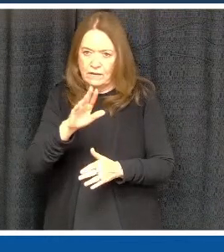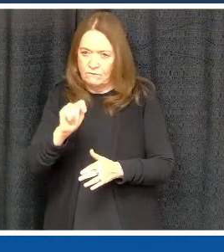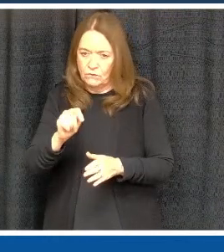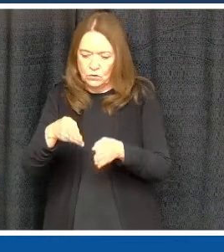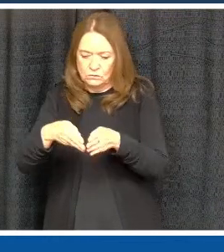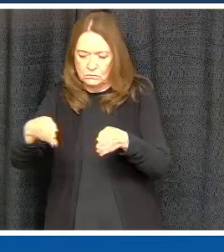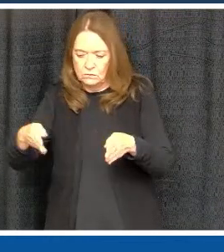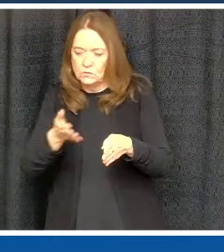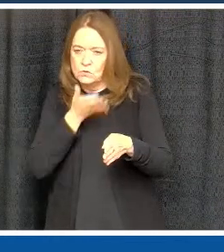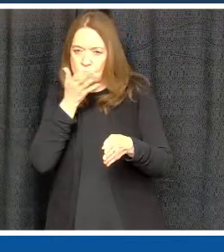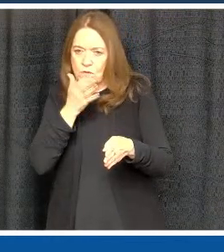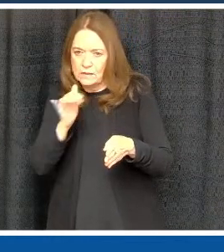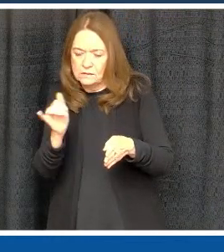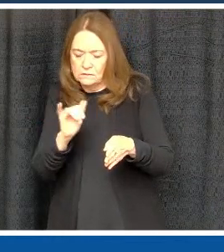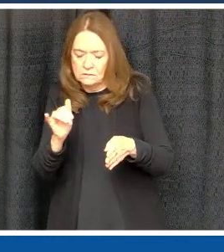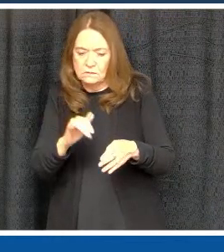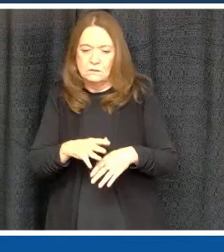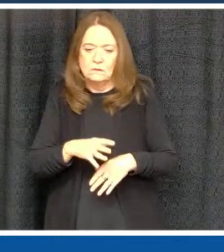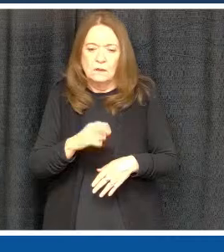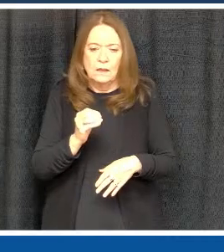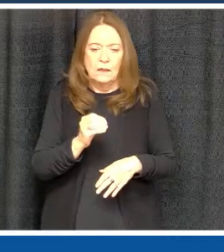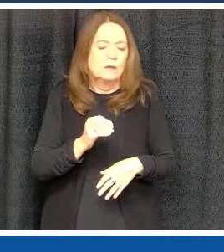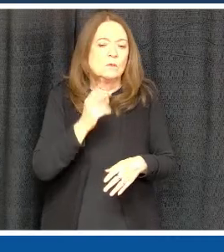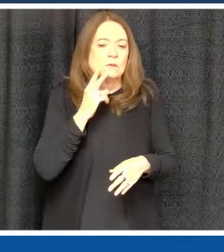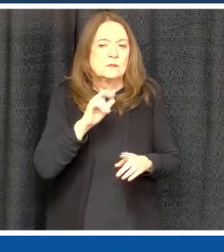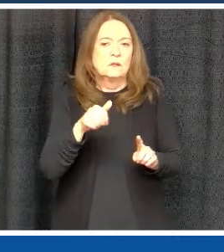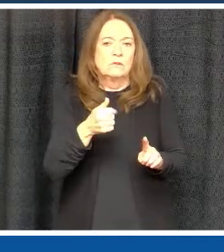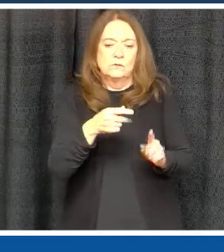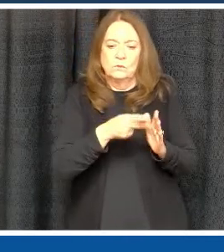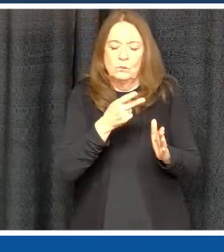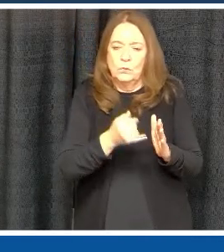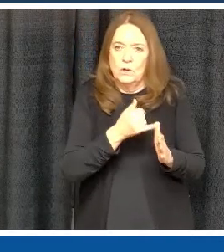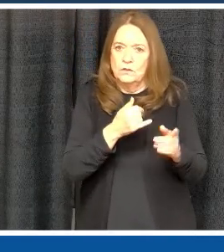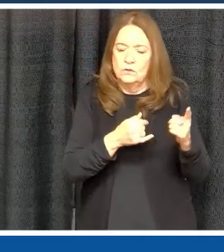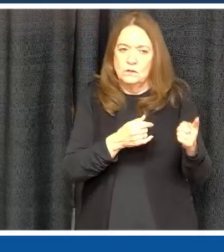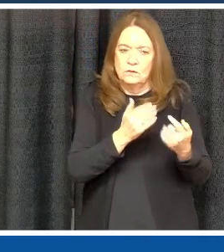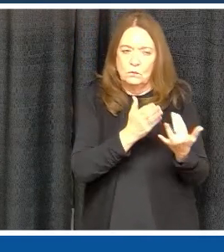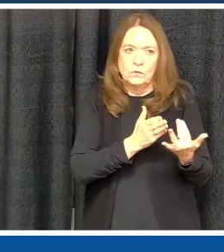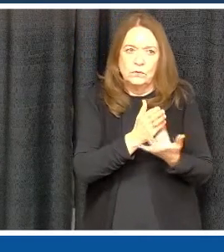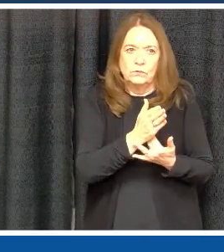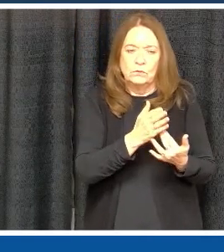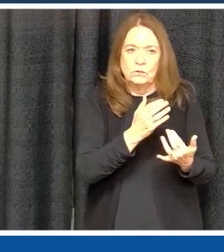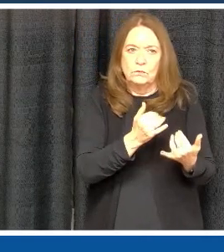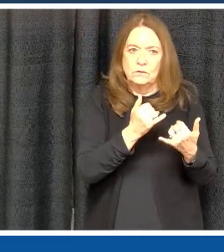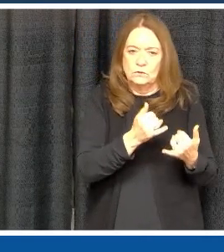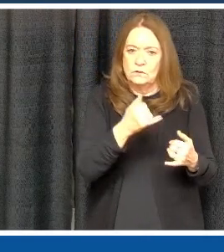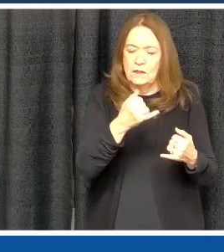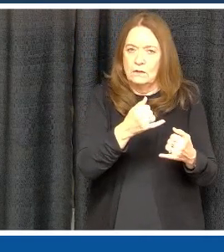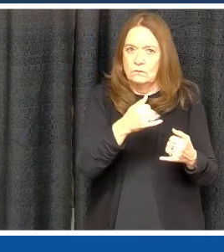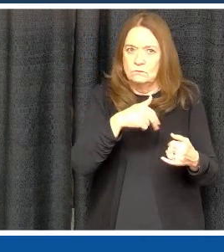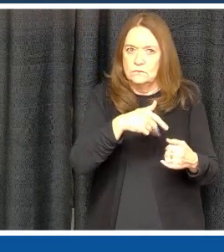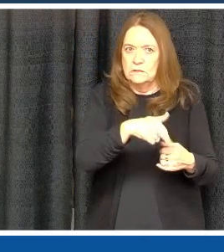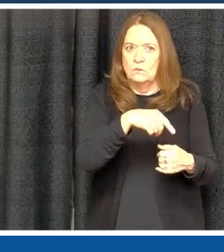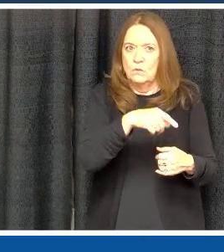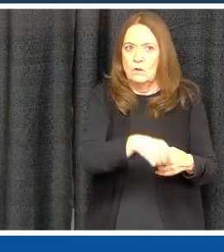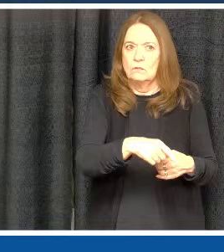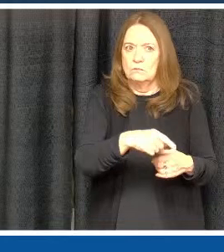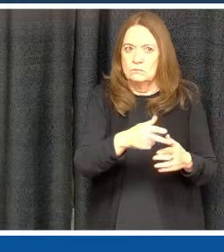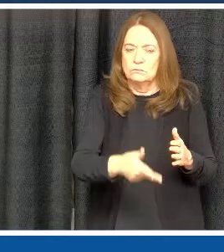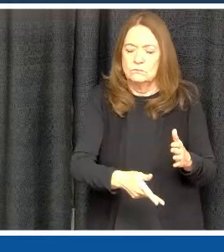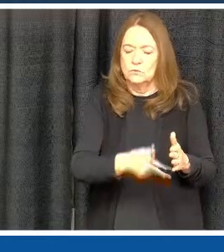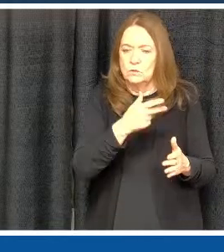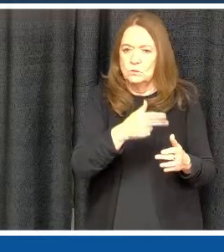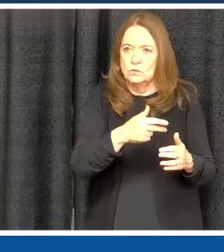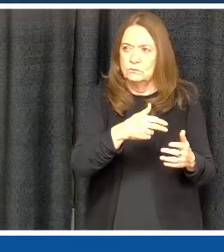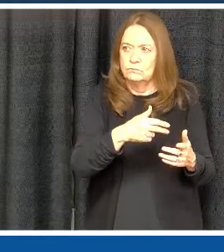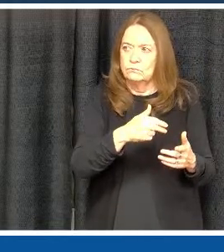things that was referenced also, Fort Campbell Boulevard. There was a project for multimodal that went through, and there is now a sidewalk, I think, along Fort Campbell Boulevard most of the way, if